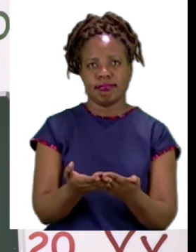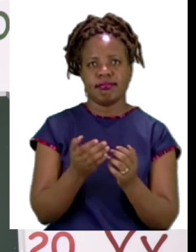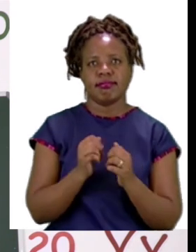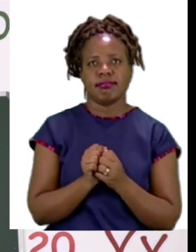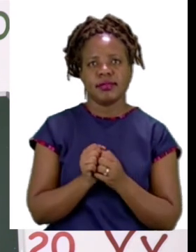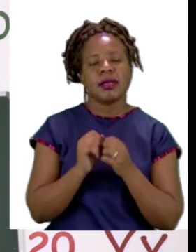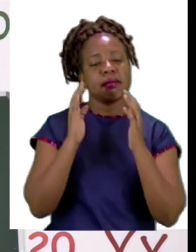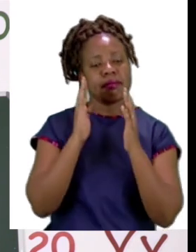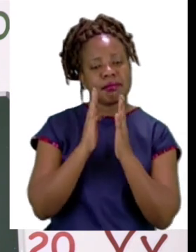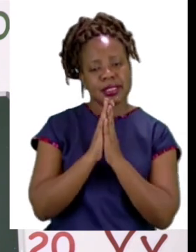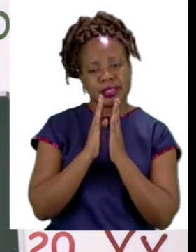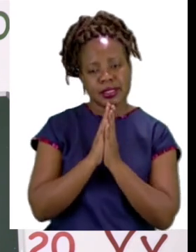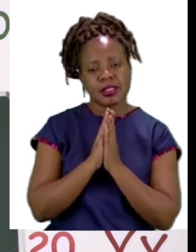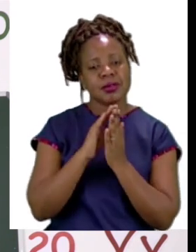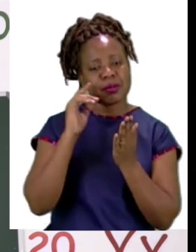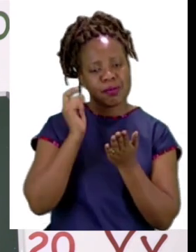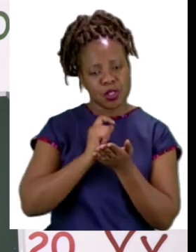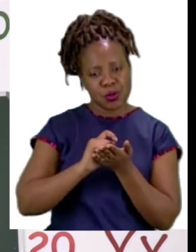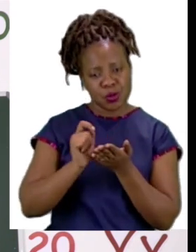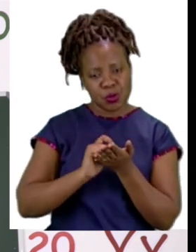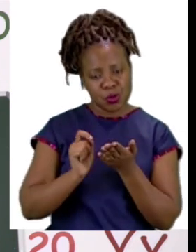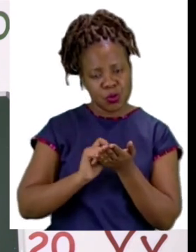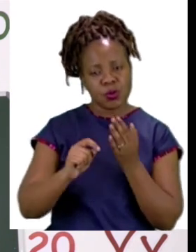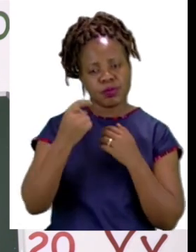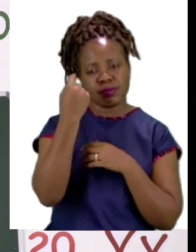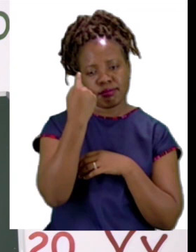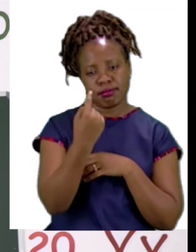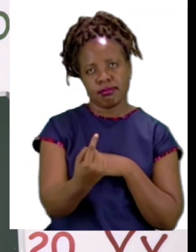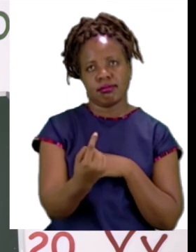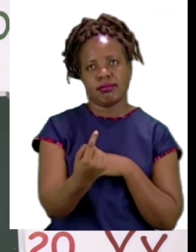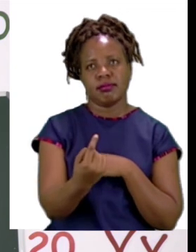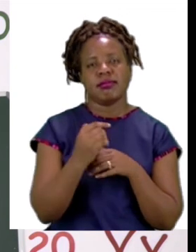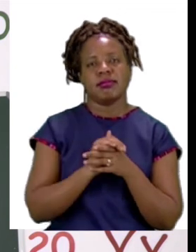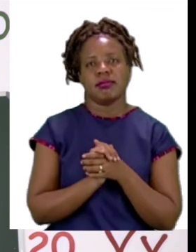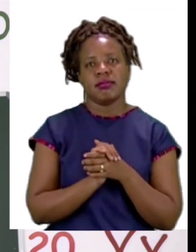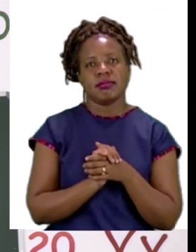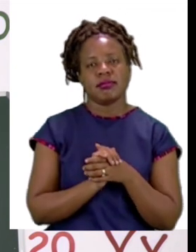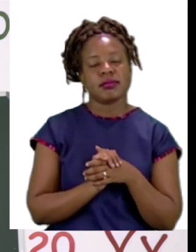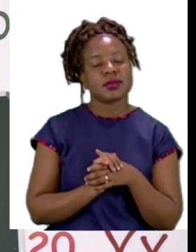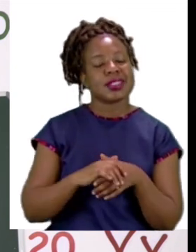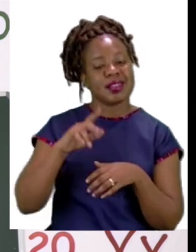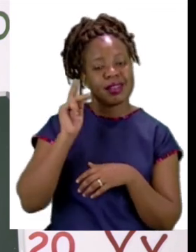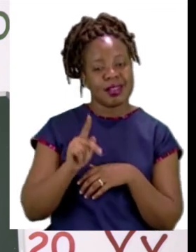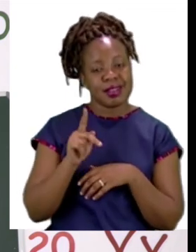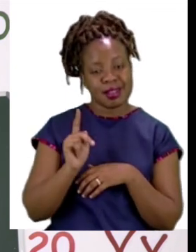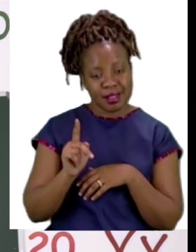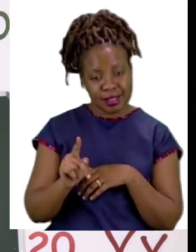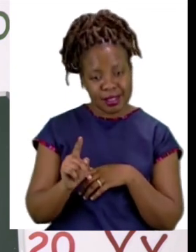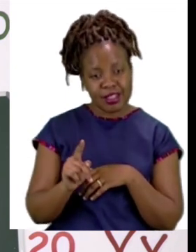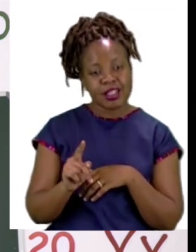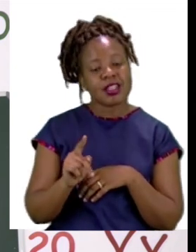the work by yourself. Now that we are done with our lesson, we need to